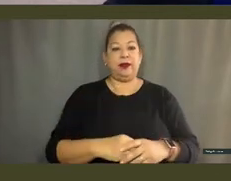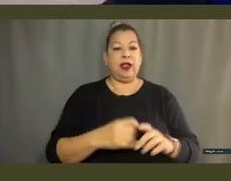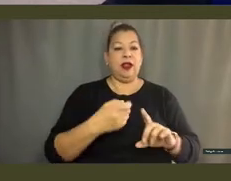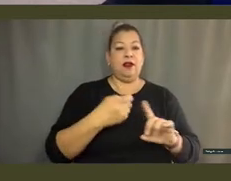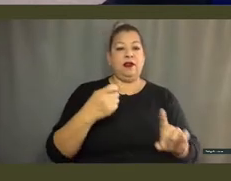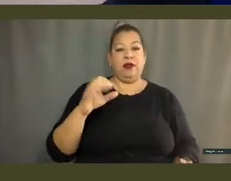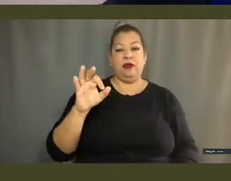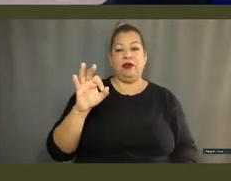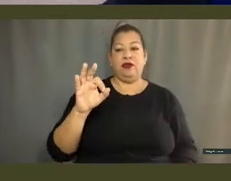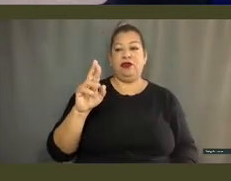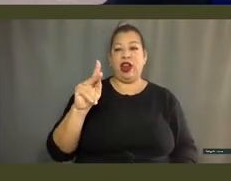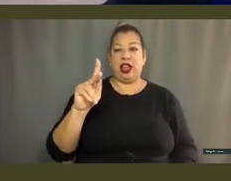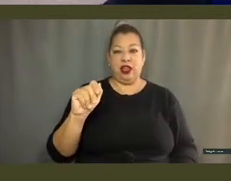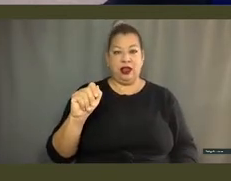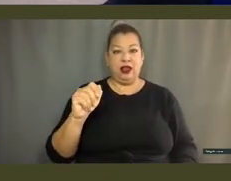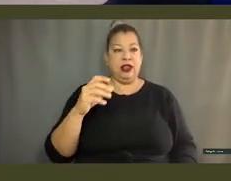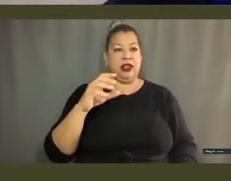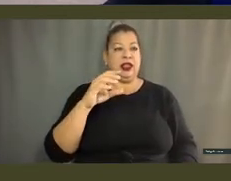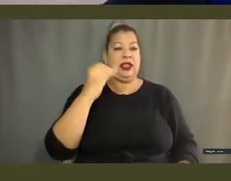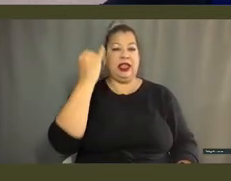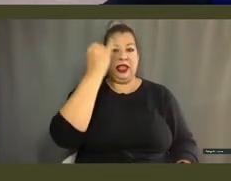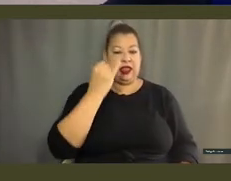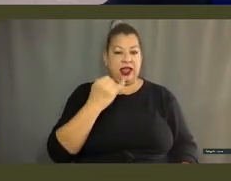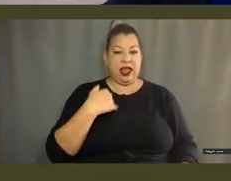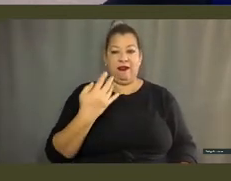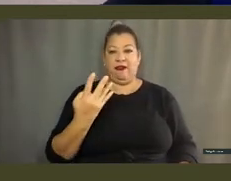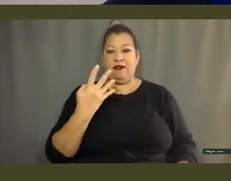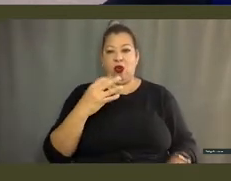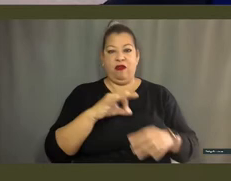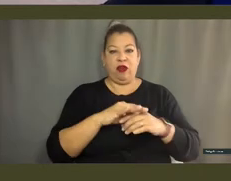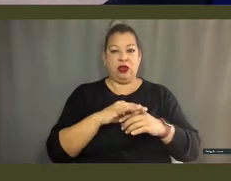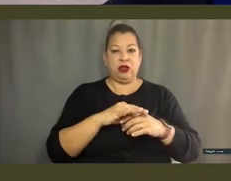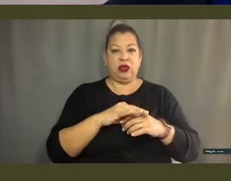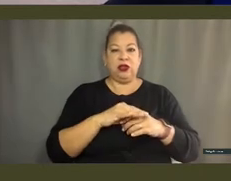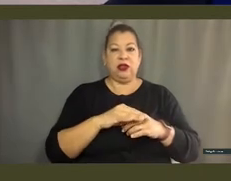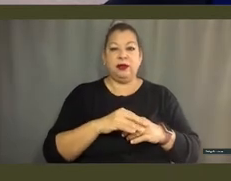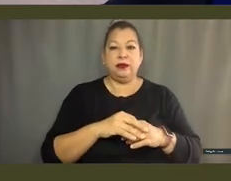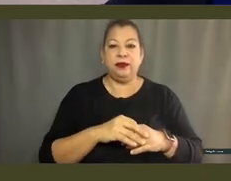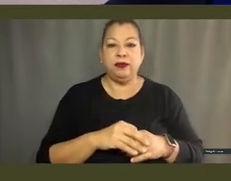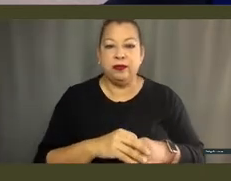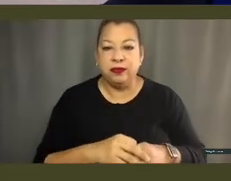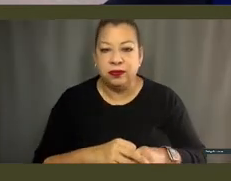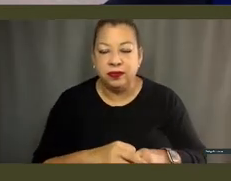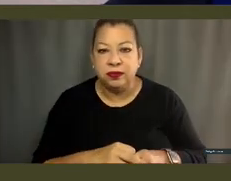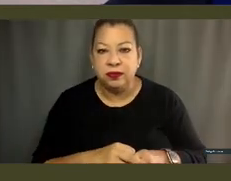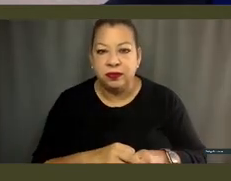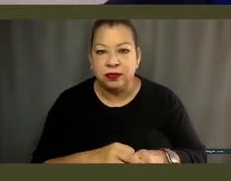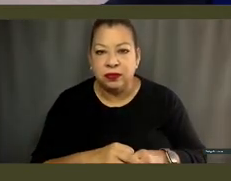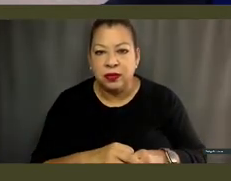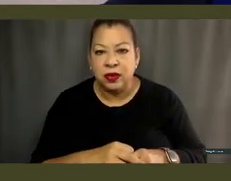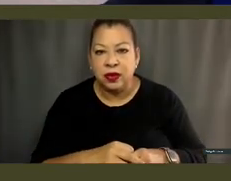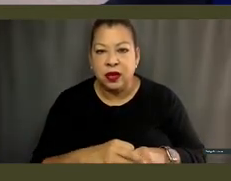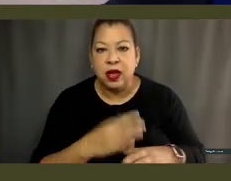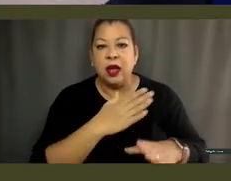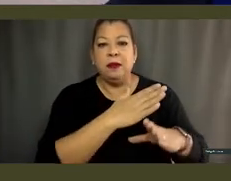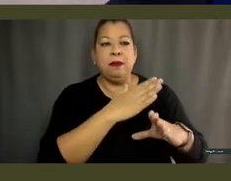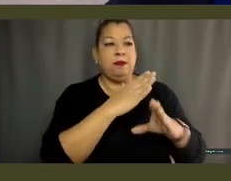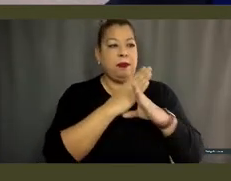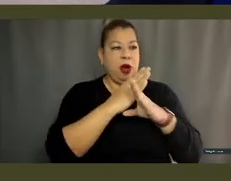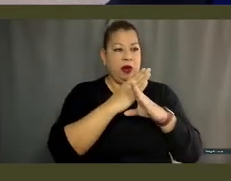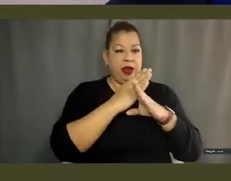Italy, which has got 4 votes, and it says, banning fossil fuels, especially coal, seems necessary to